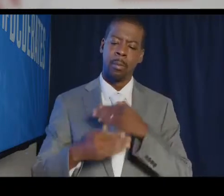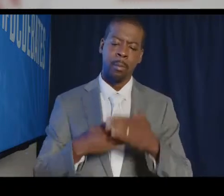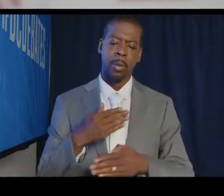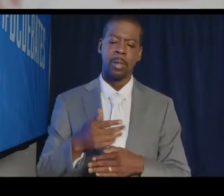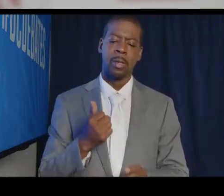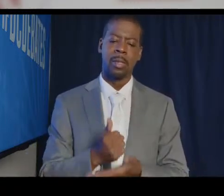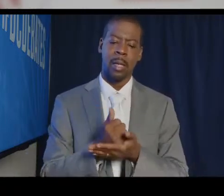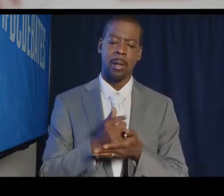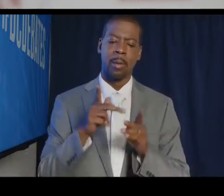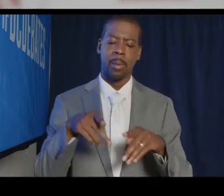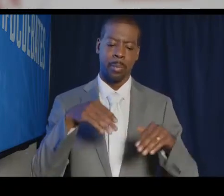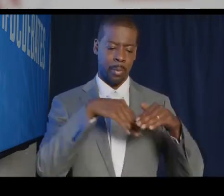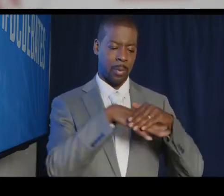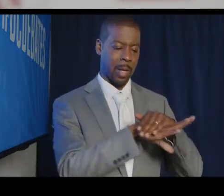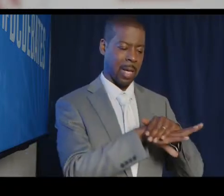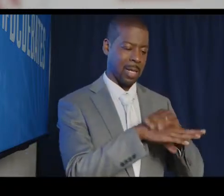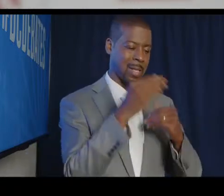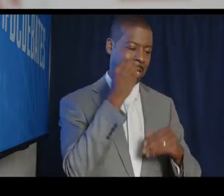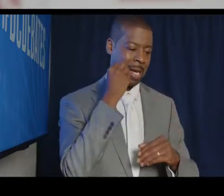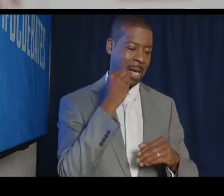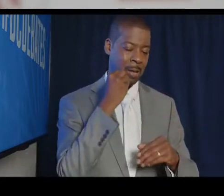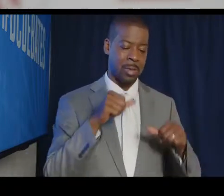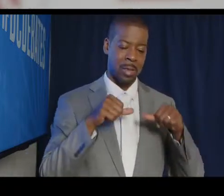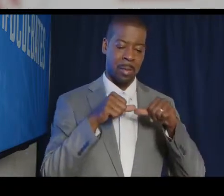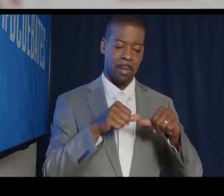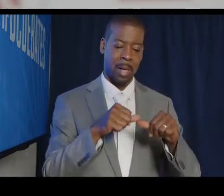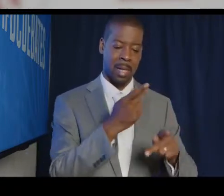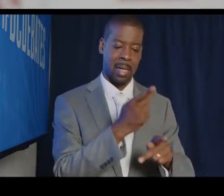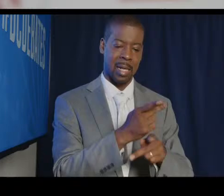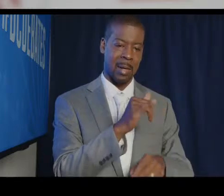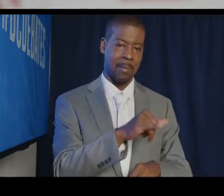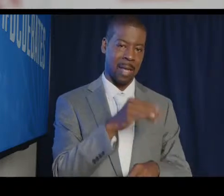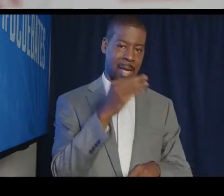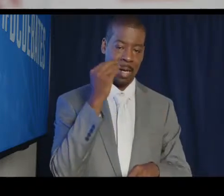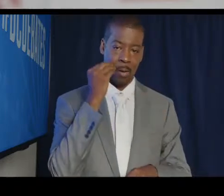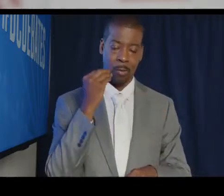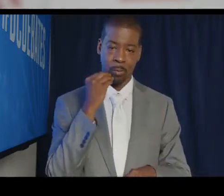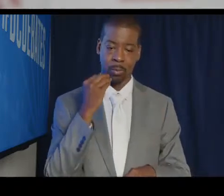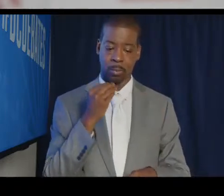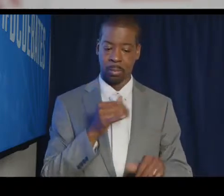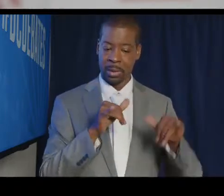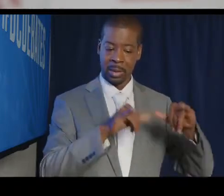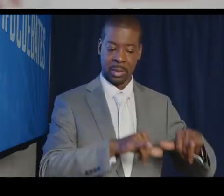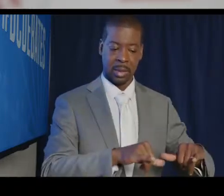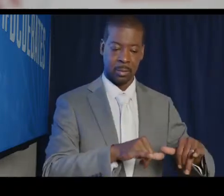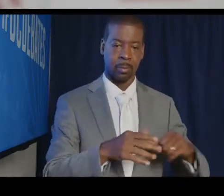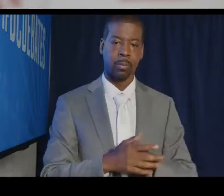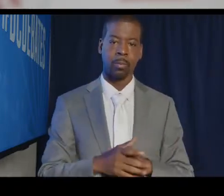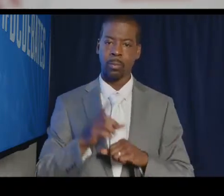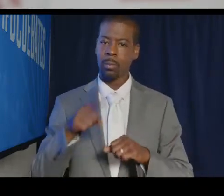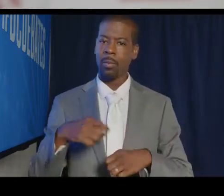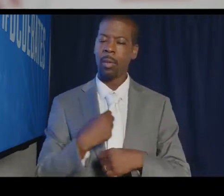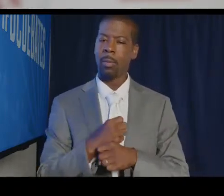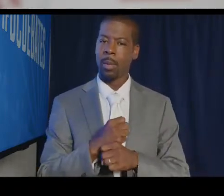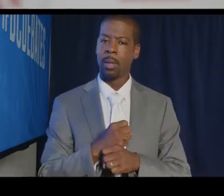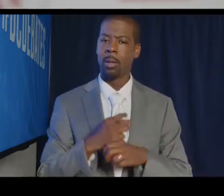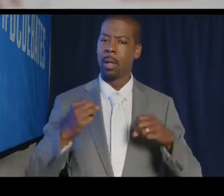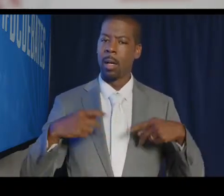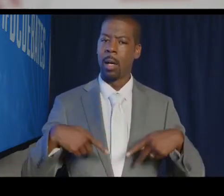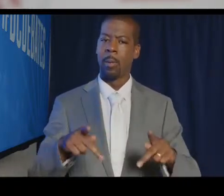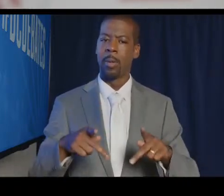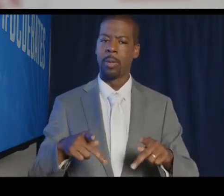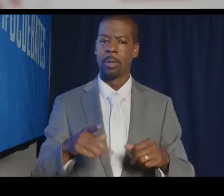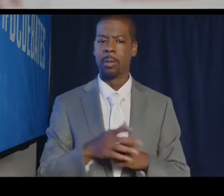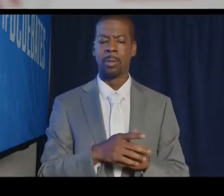and maintain good housing and to be able to maintain their ability to stay in their housing. We need to create opportunities for us to